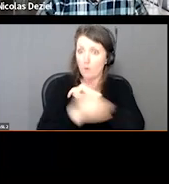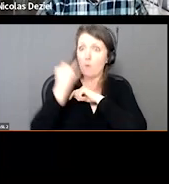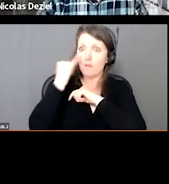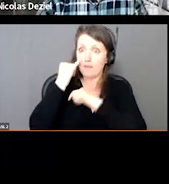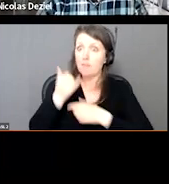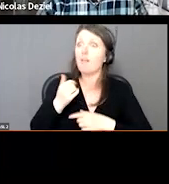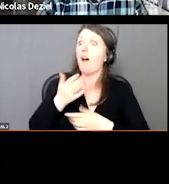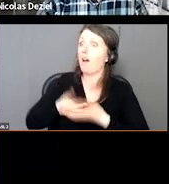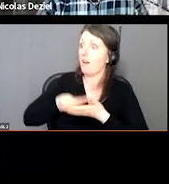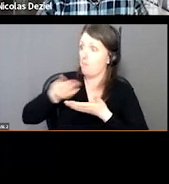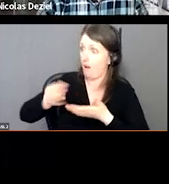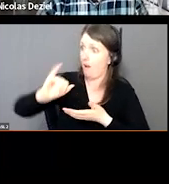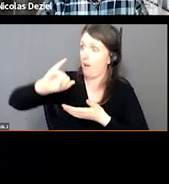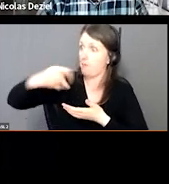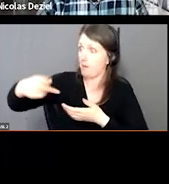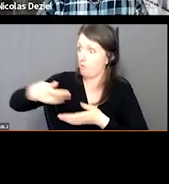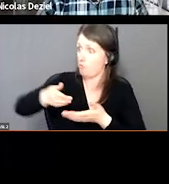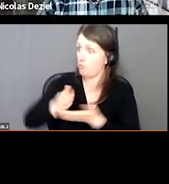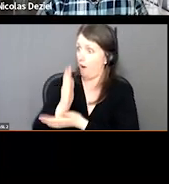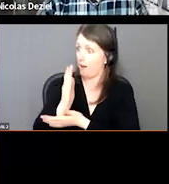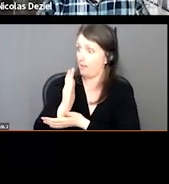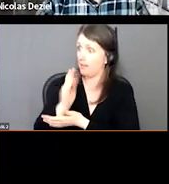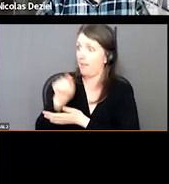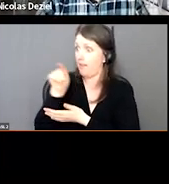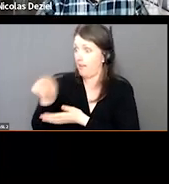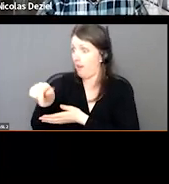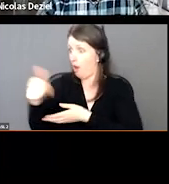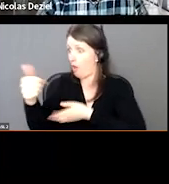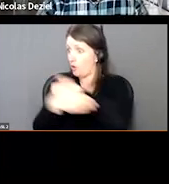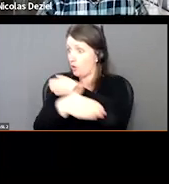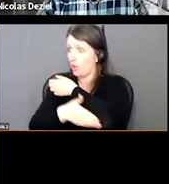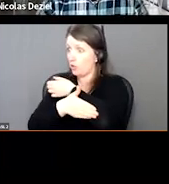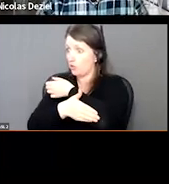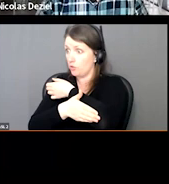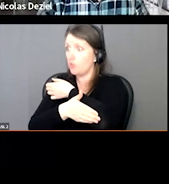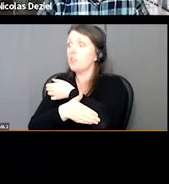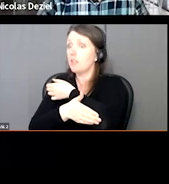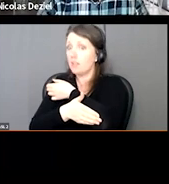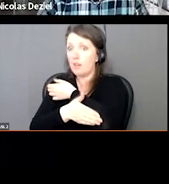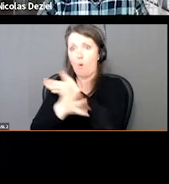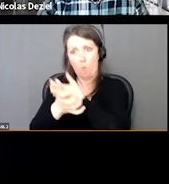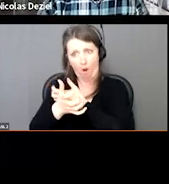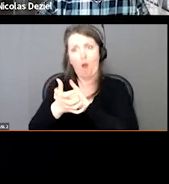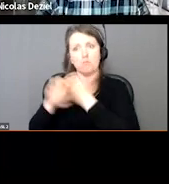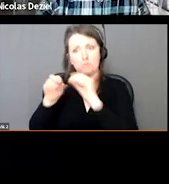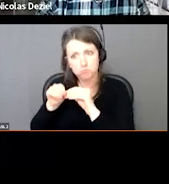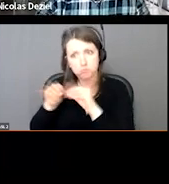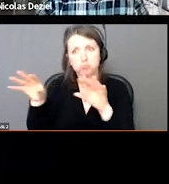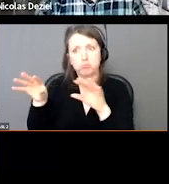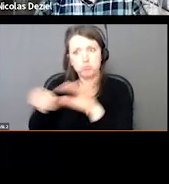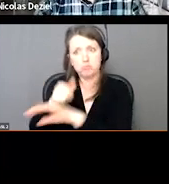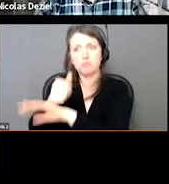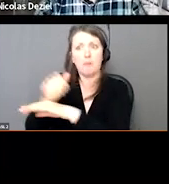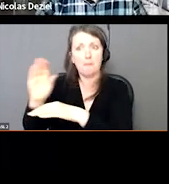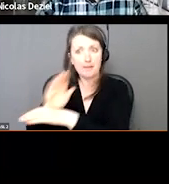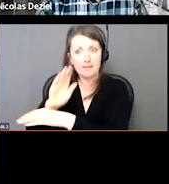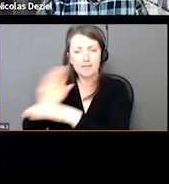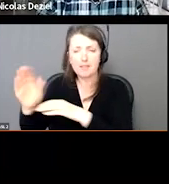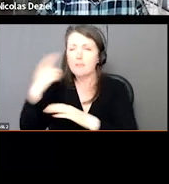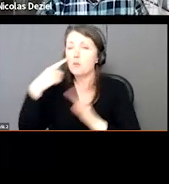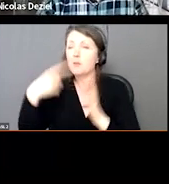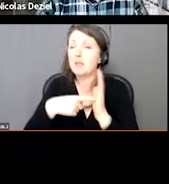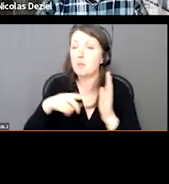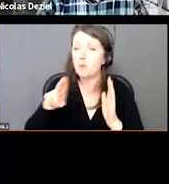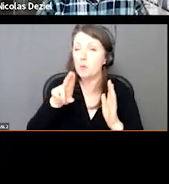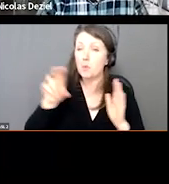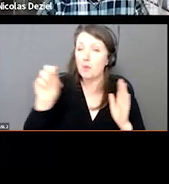really secure a better position for you to do business in such countries. If you want to go to the US, for example, the United States are